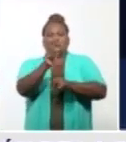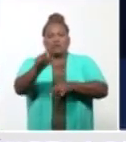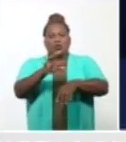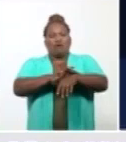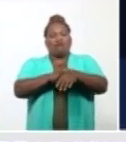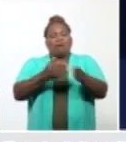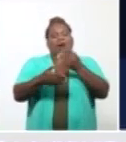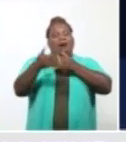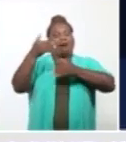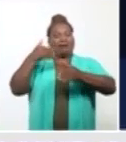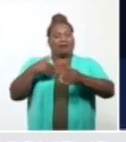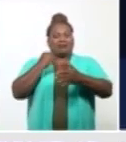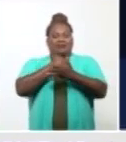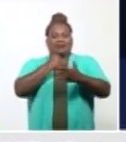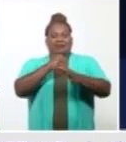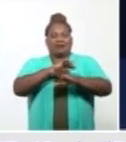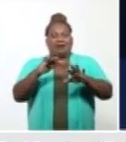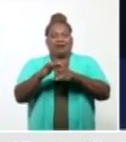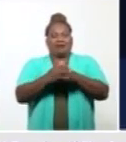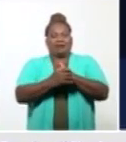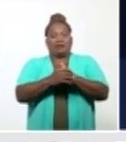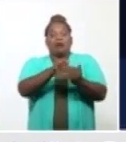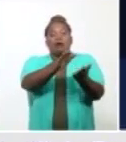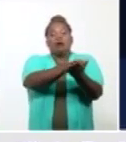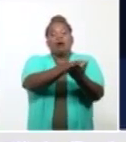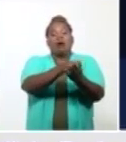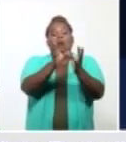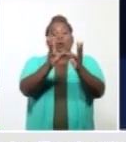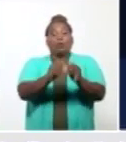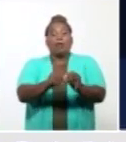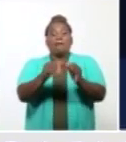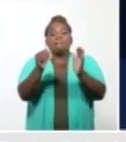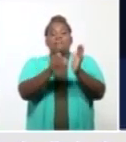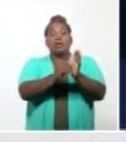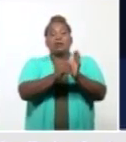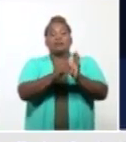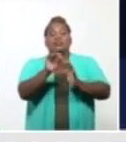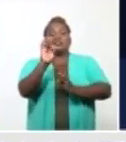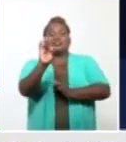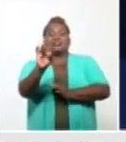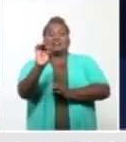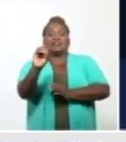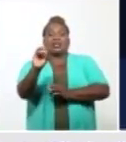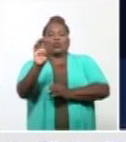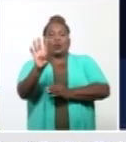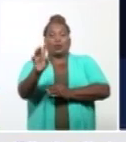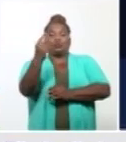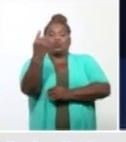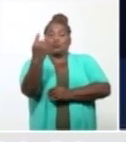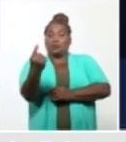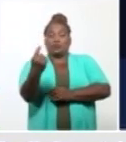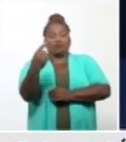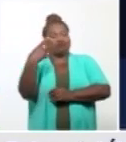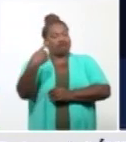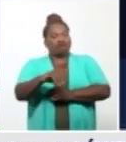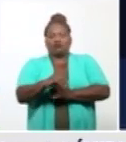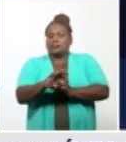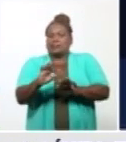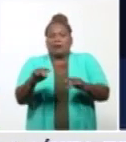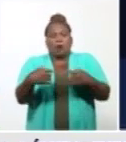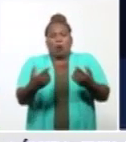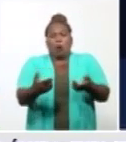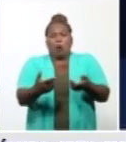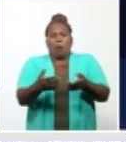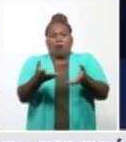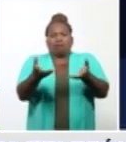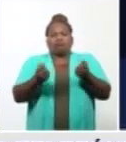that is already confirmed, se acumulan accumulating 1,704. 1,704. Se ha podido precisar la fuente de In one infección. case,